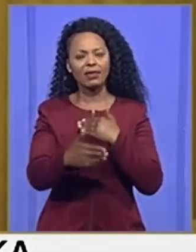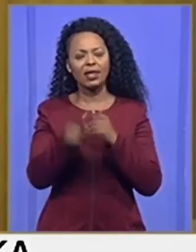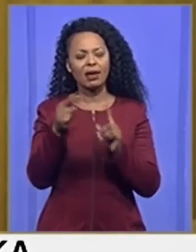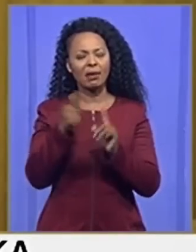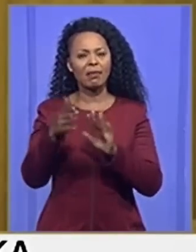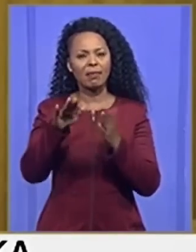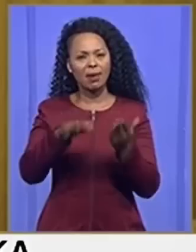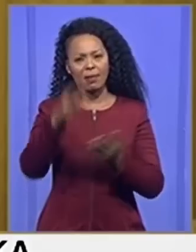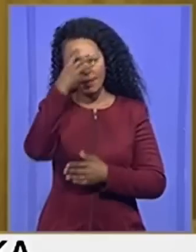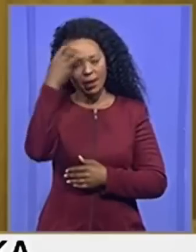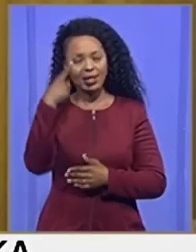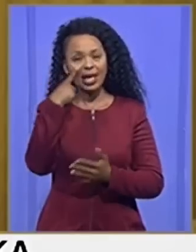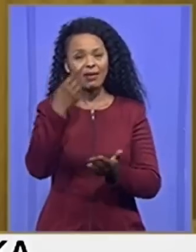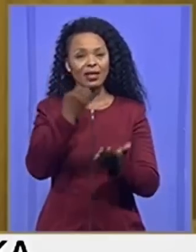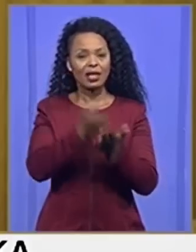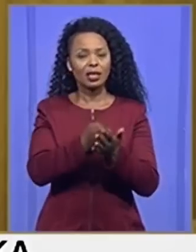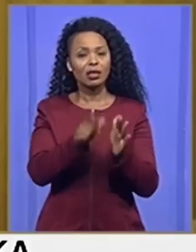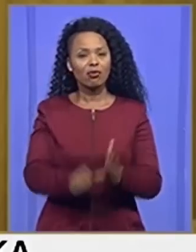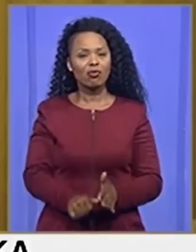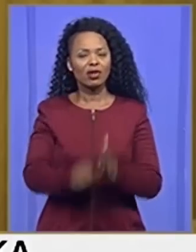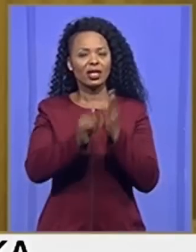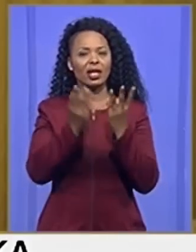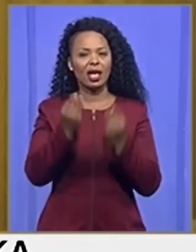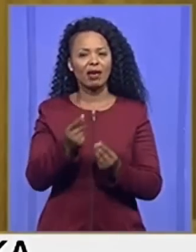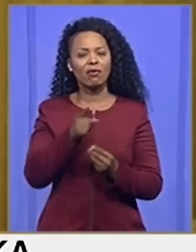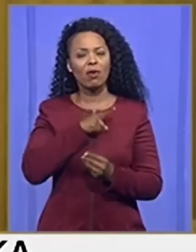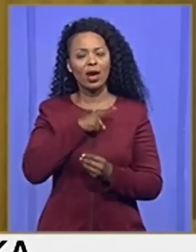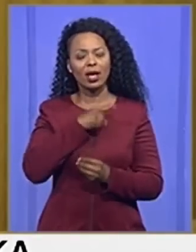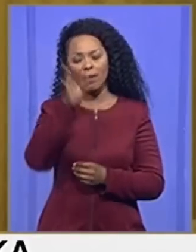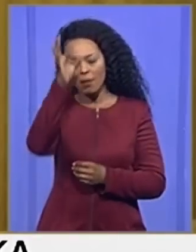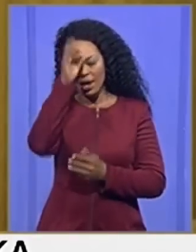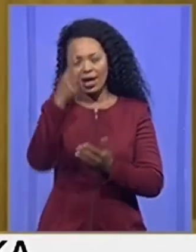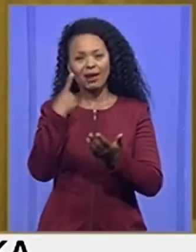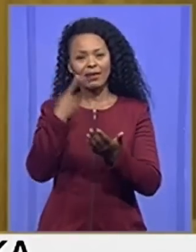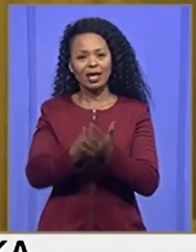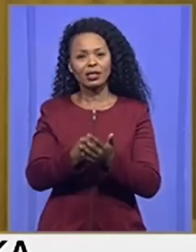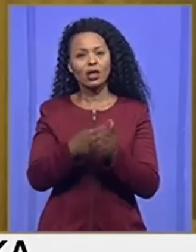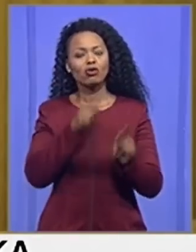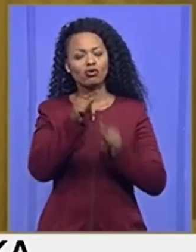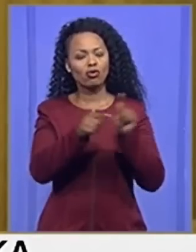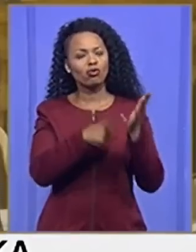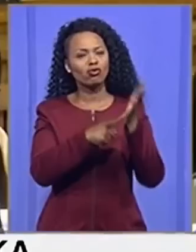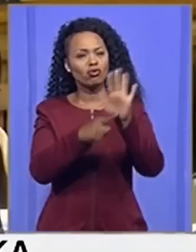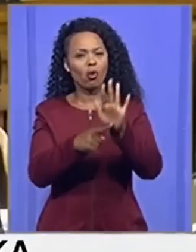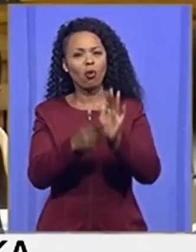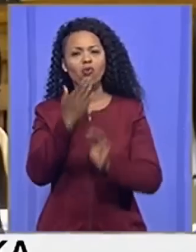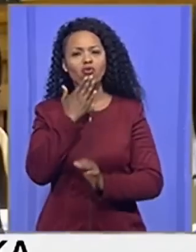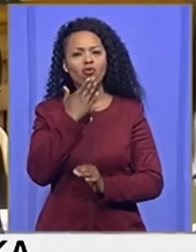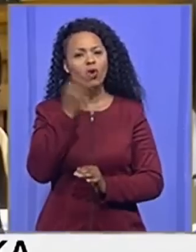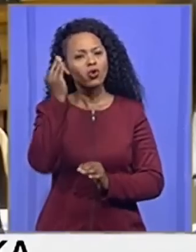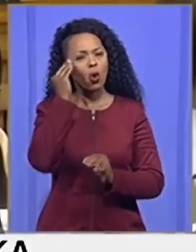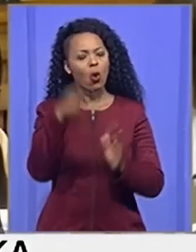bo bohlokwa ka ge bohlatse bja mokonstable Zungu bo šupa dihlatse ka moka ba tsebana. Zungu o